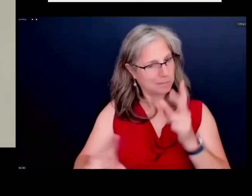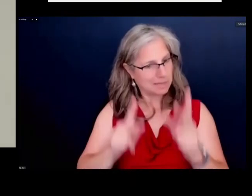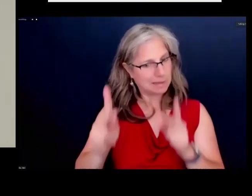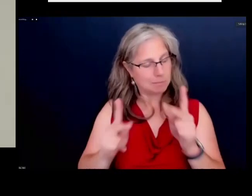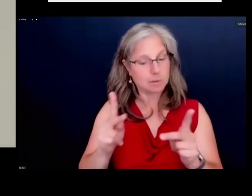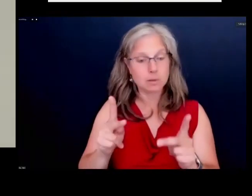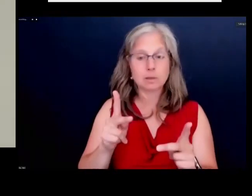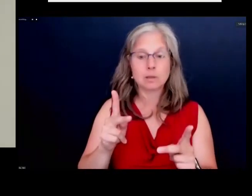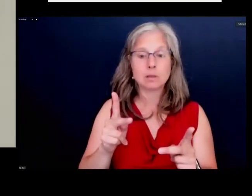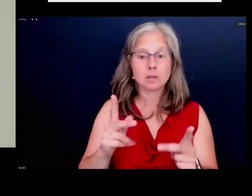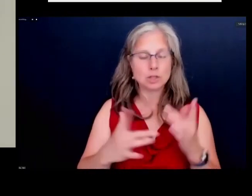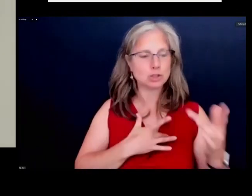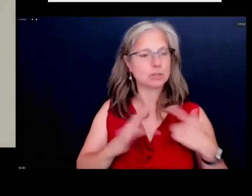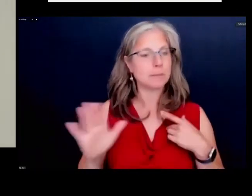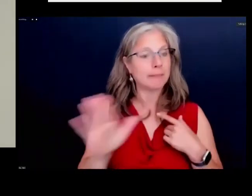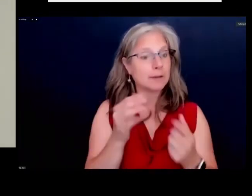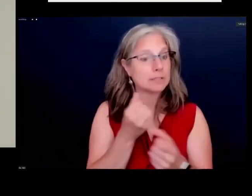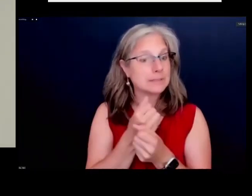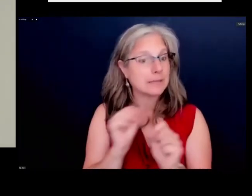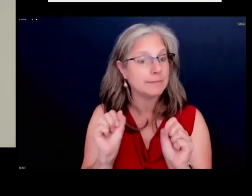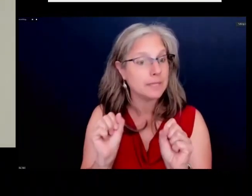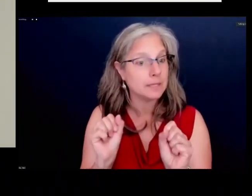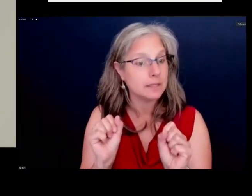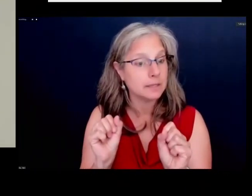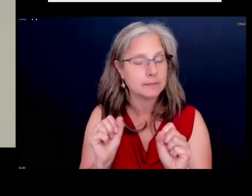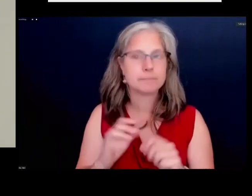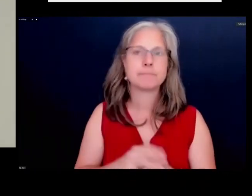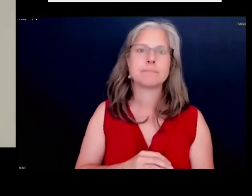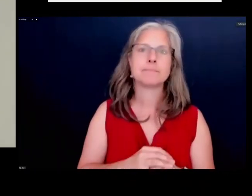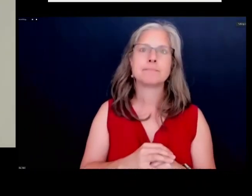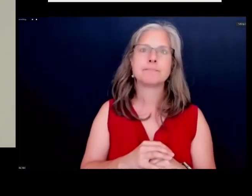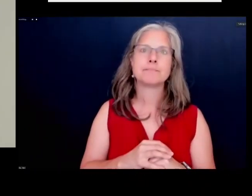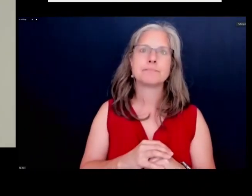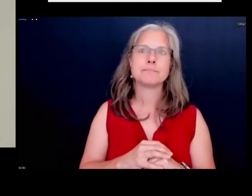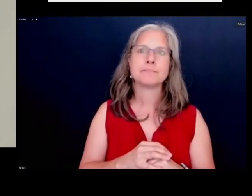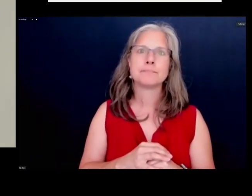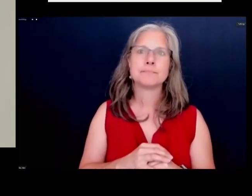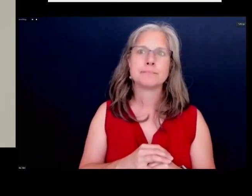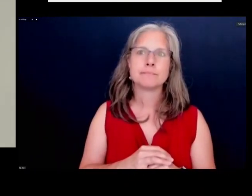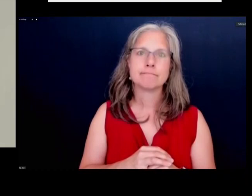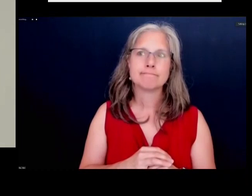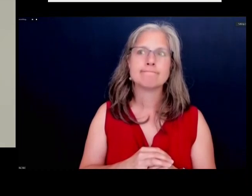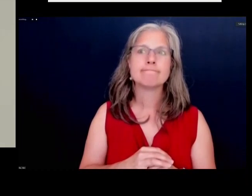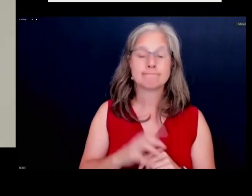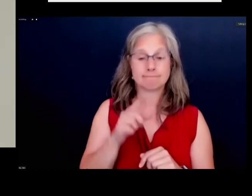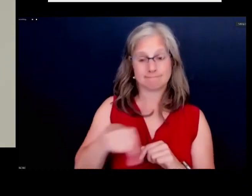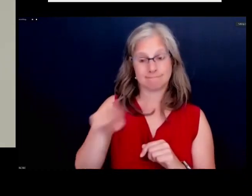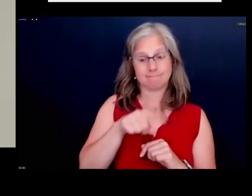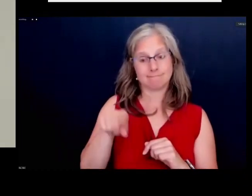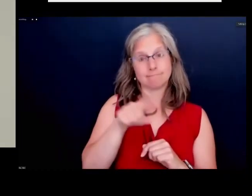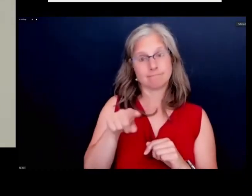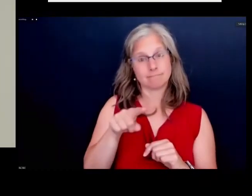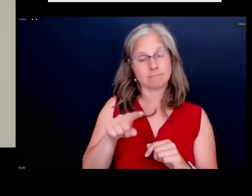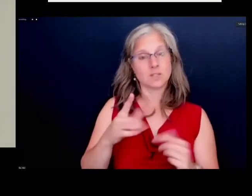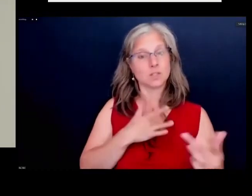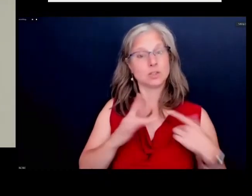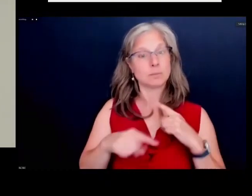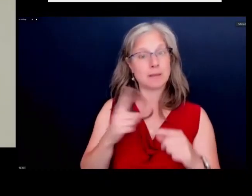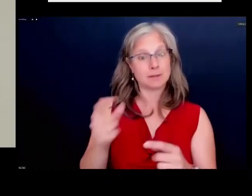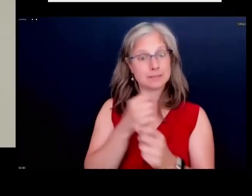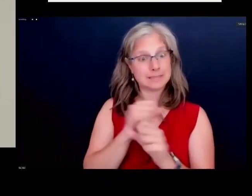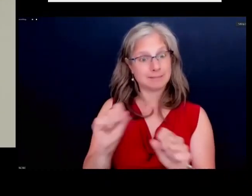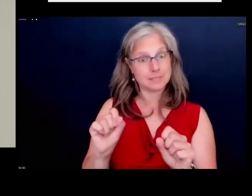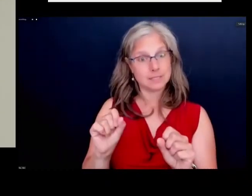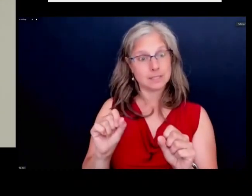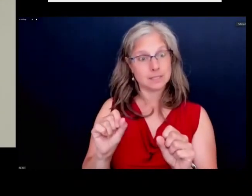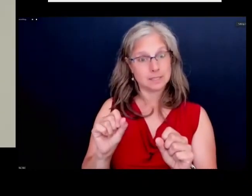category of people who are concerned about the safety. And that is really those people who are concerned